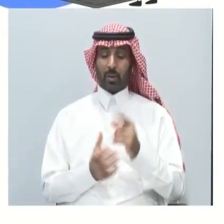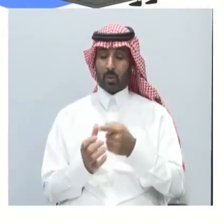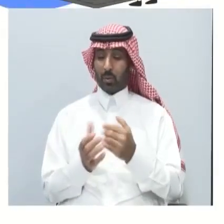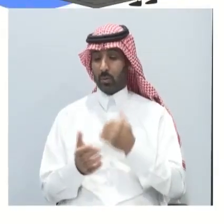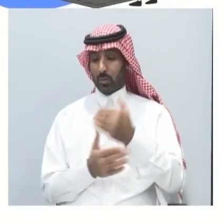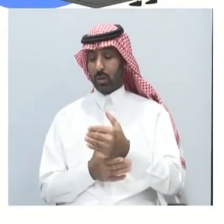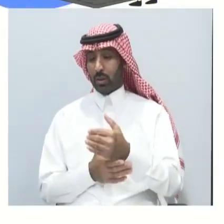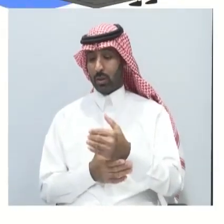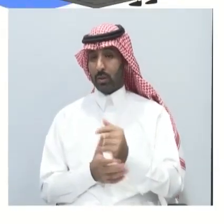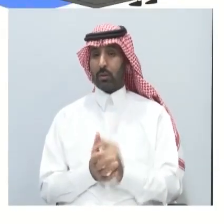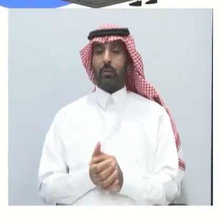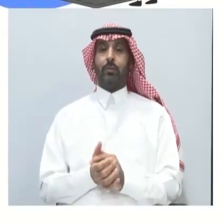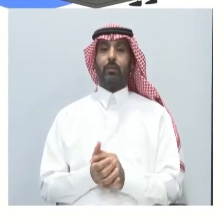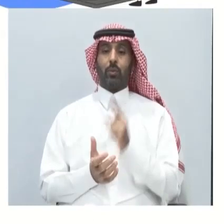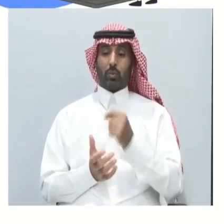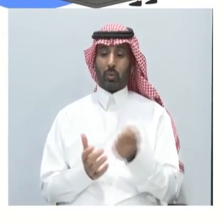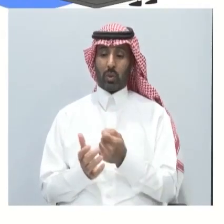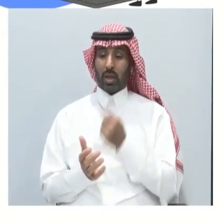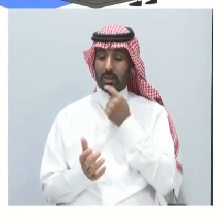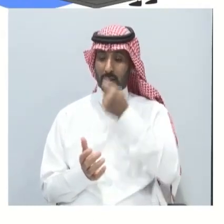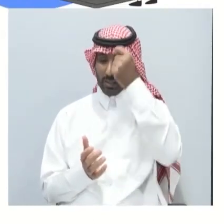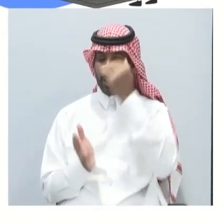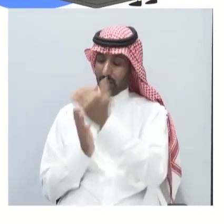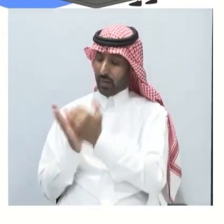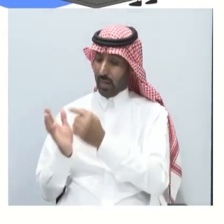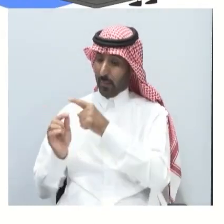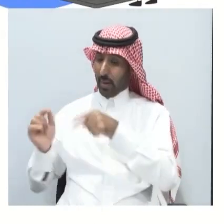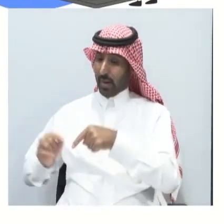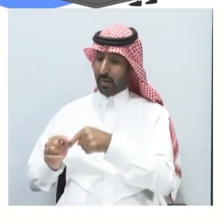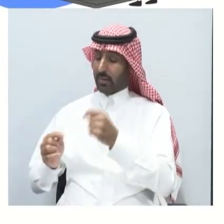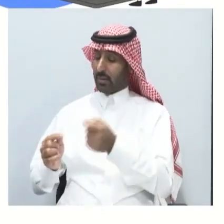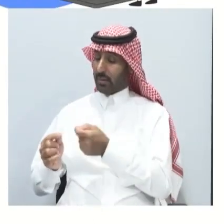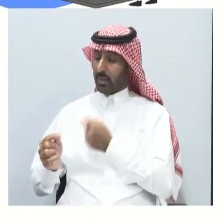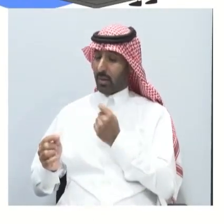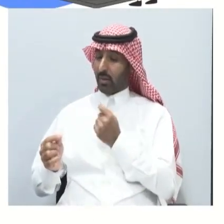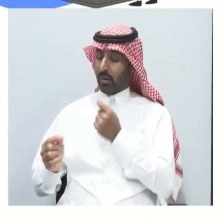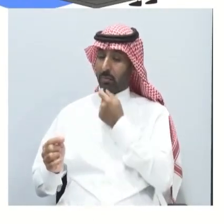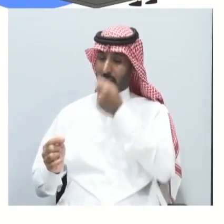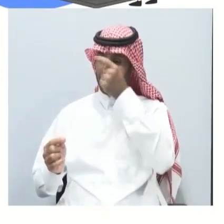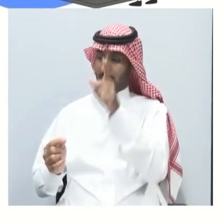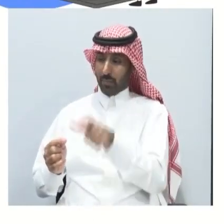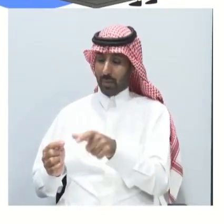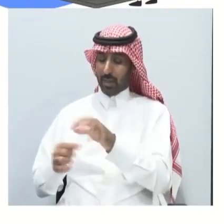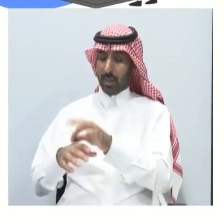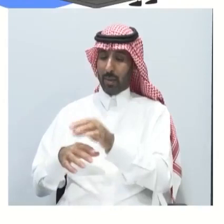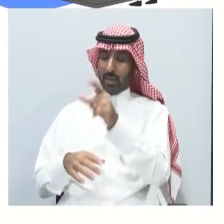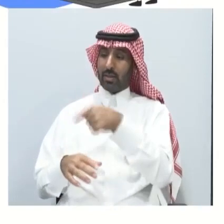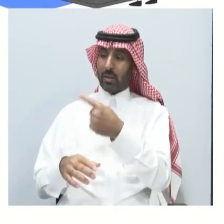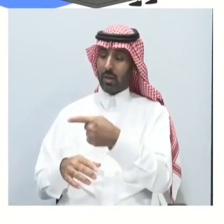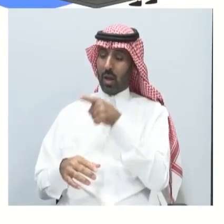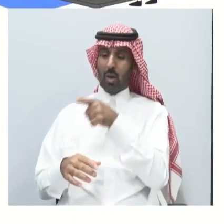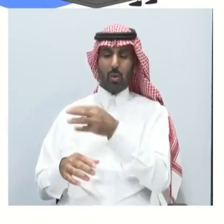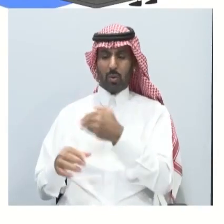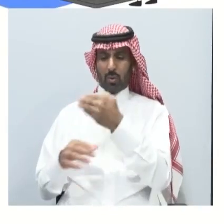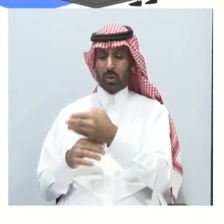Moving on, when you write a descriptive essay about a people's qualities or characteristics, now